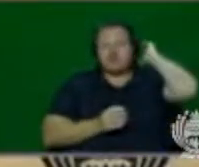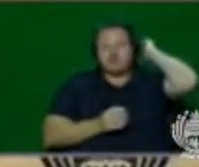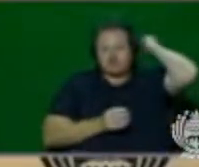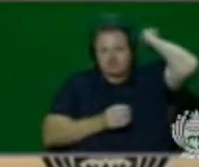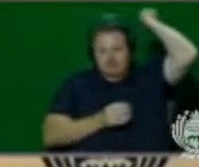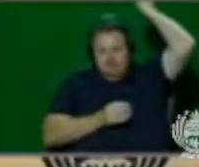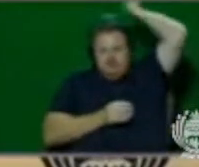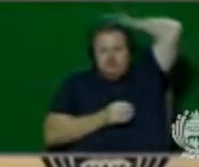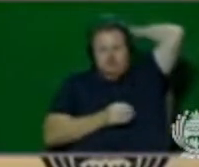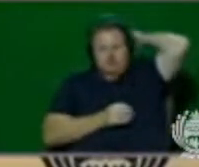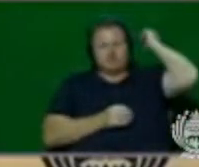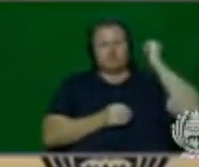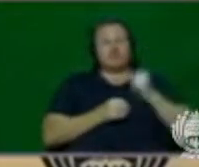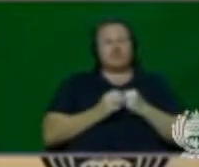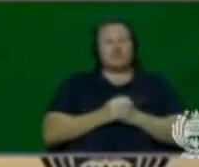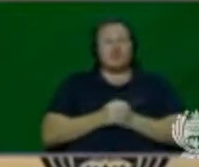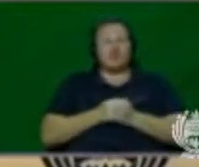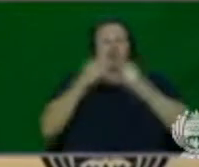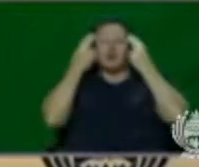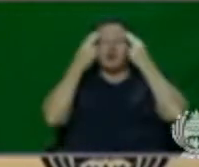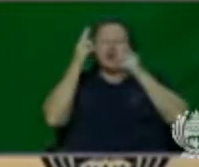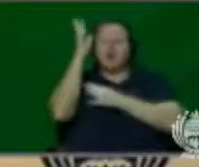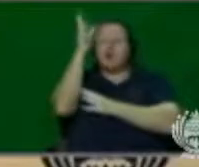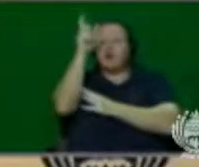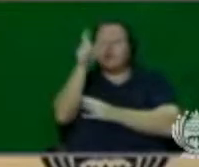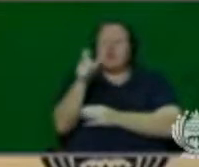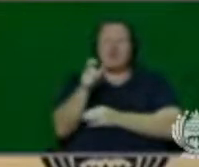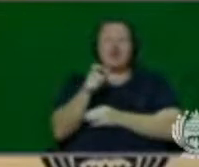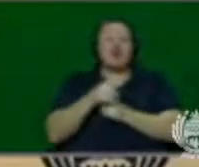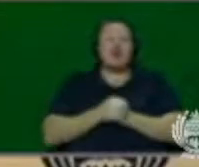Honorable Speaker, I'll probably